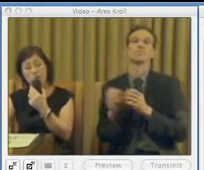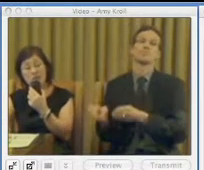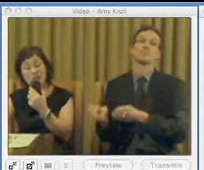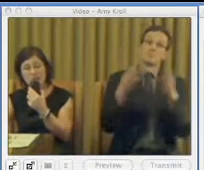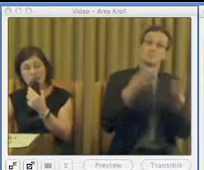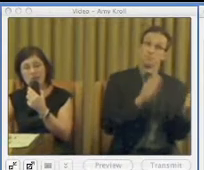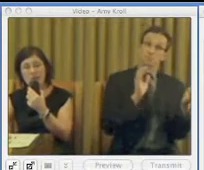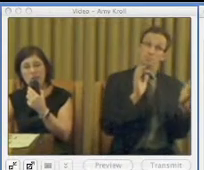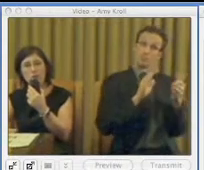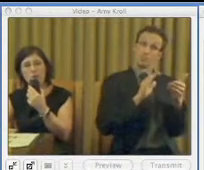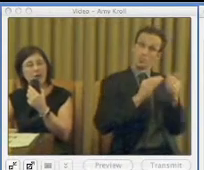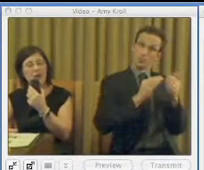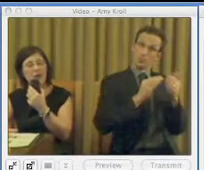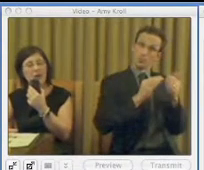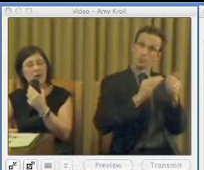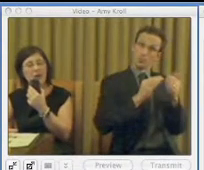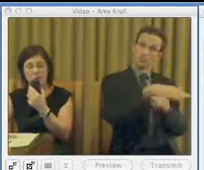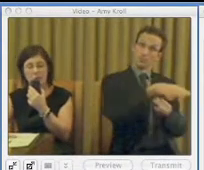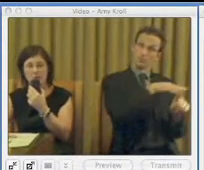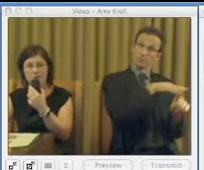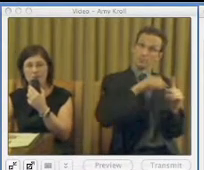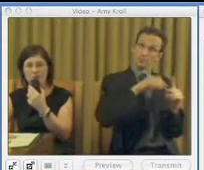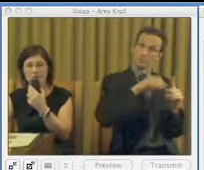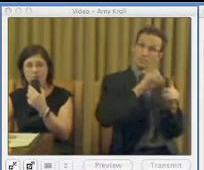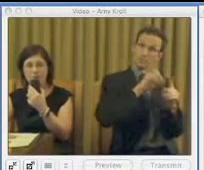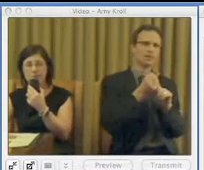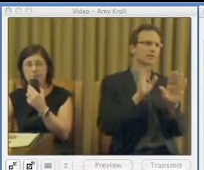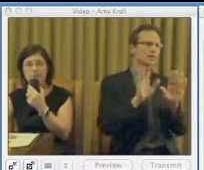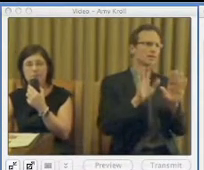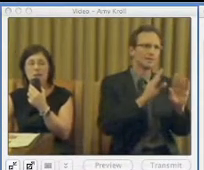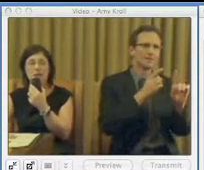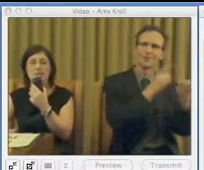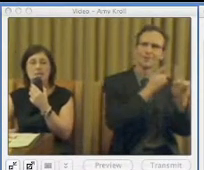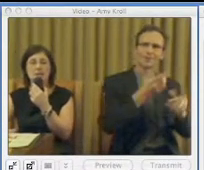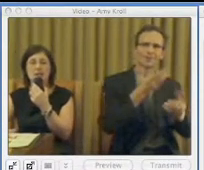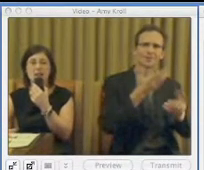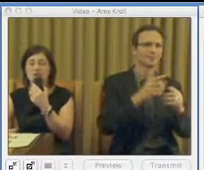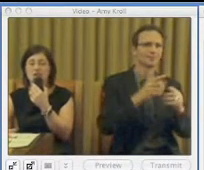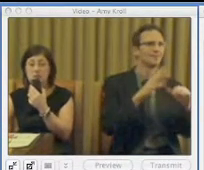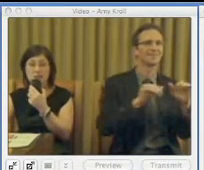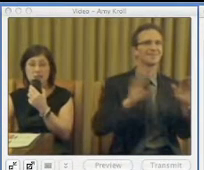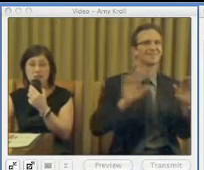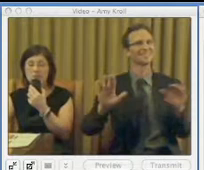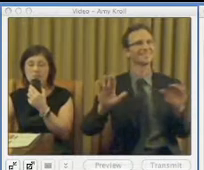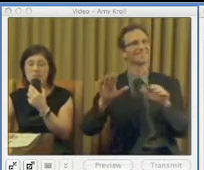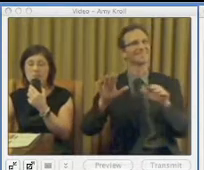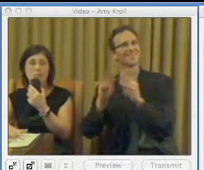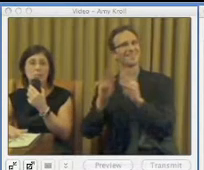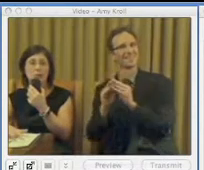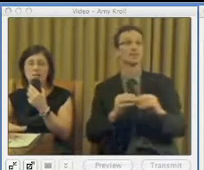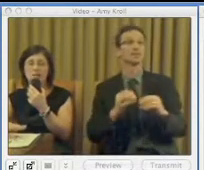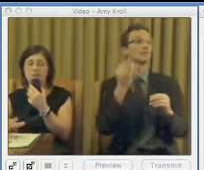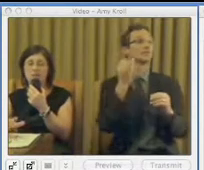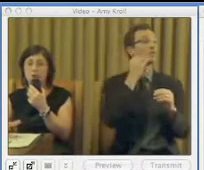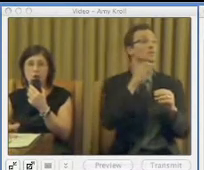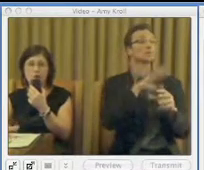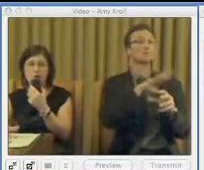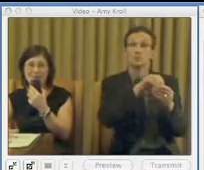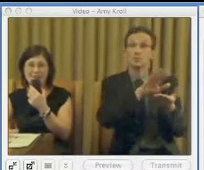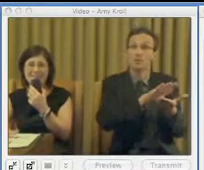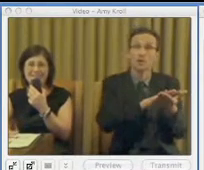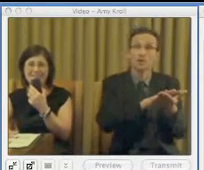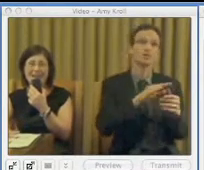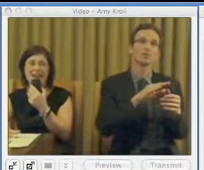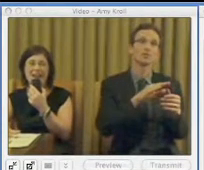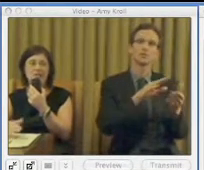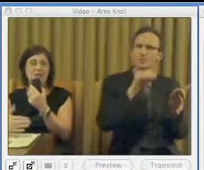participants in a community setting will have very different goals. If it's in an educational setting, they'll be